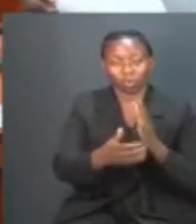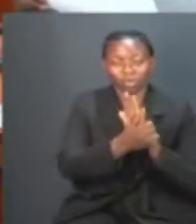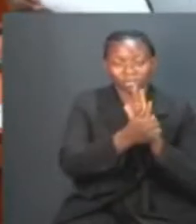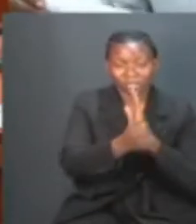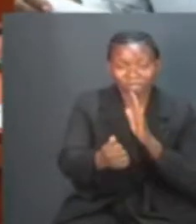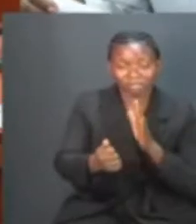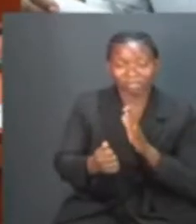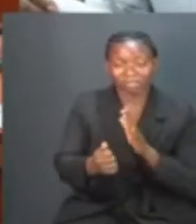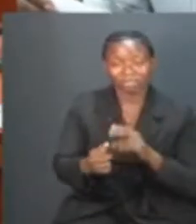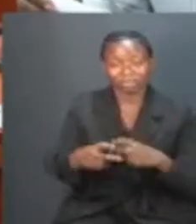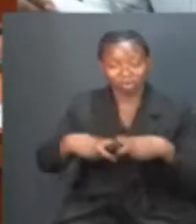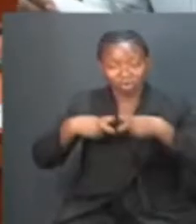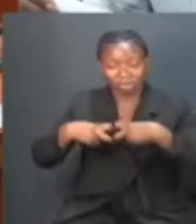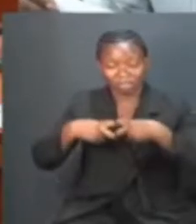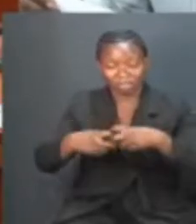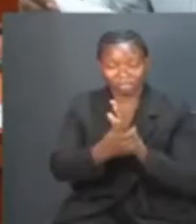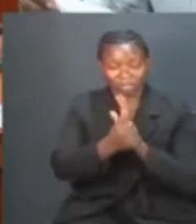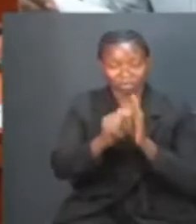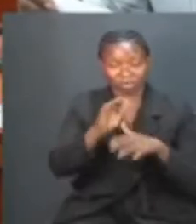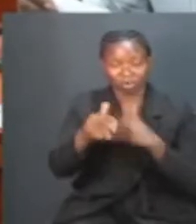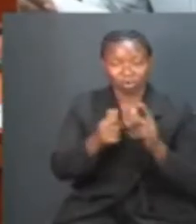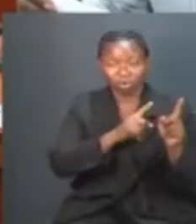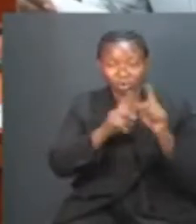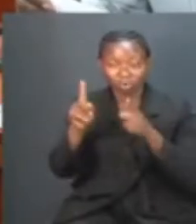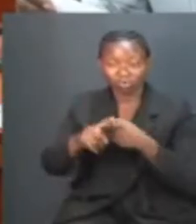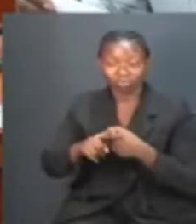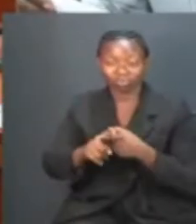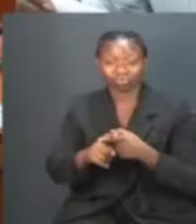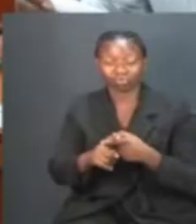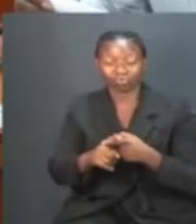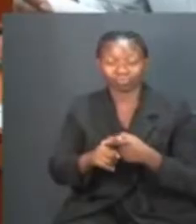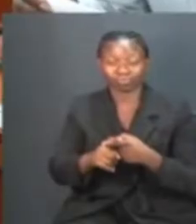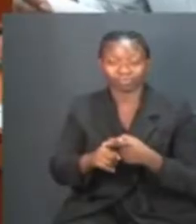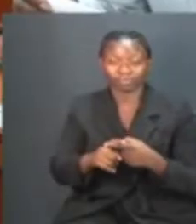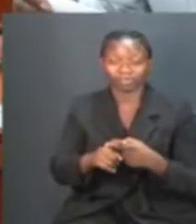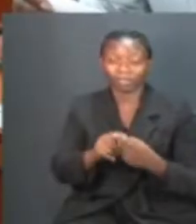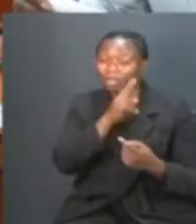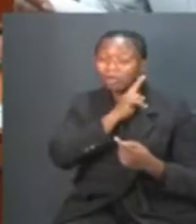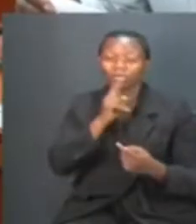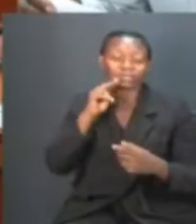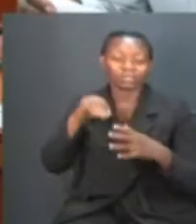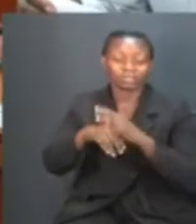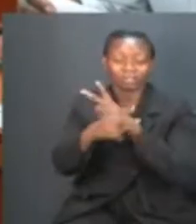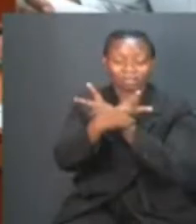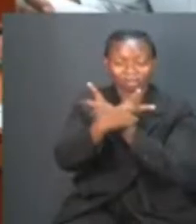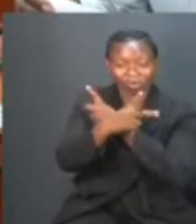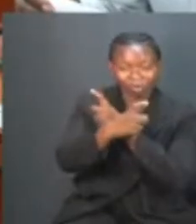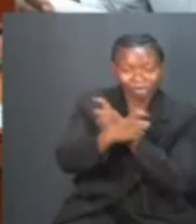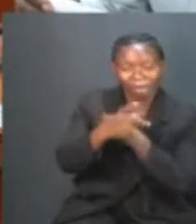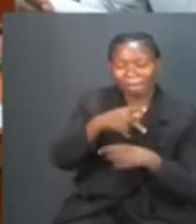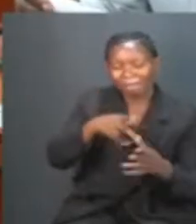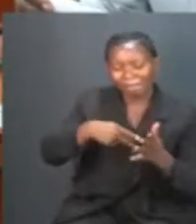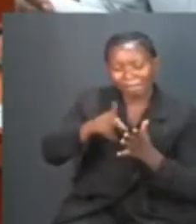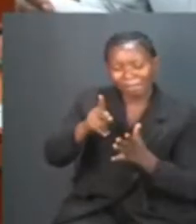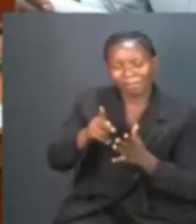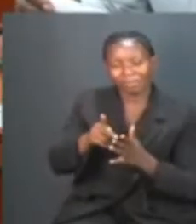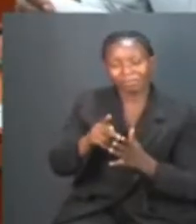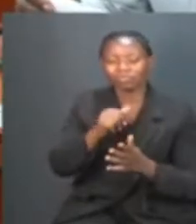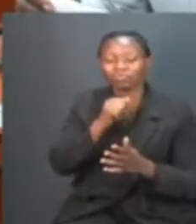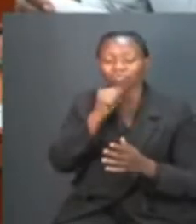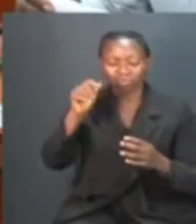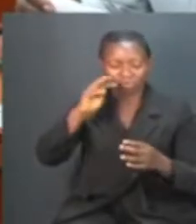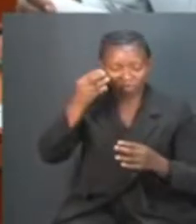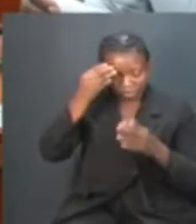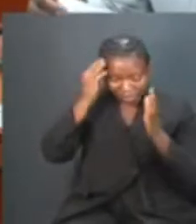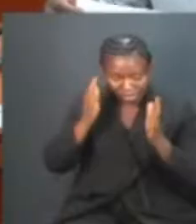then your engineering skills. You go to a hotel in Austria and the best paid is not the manager. The best